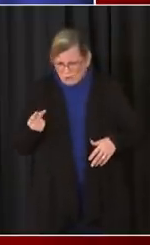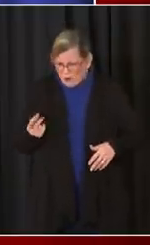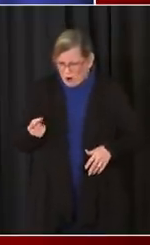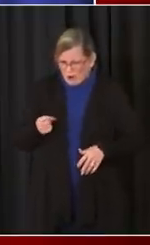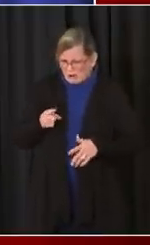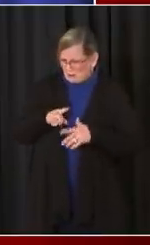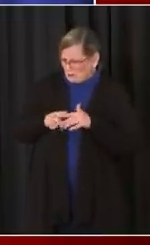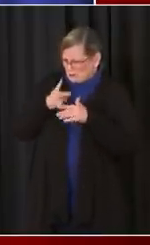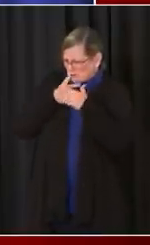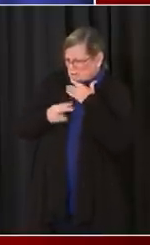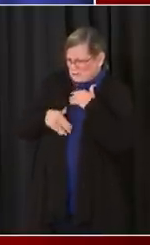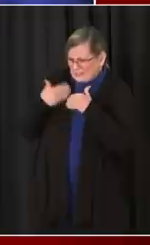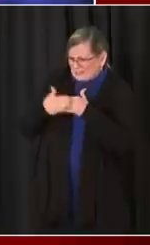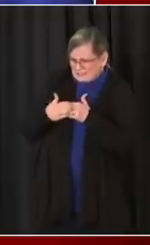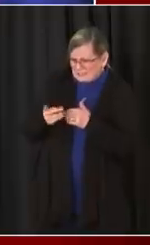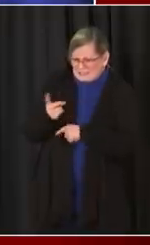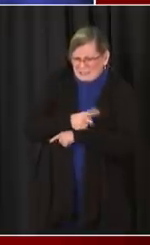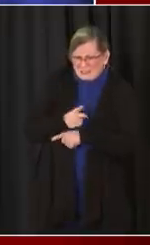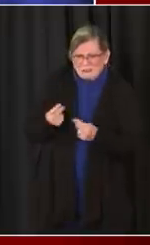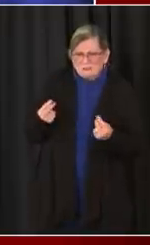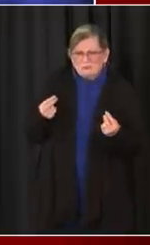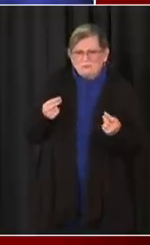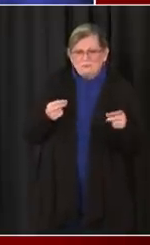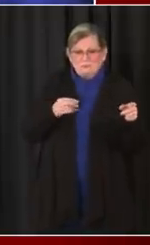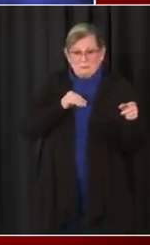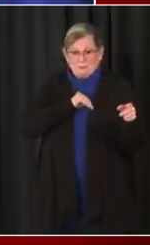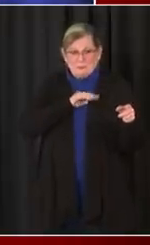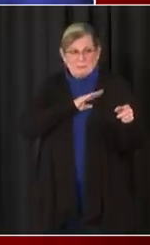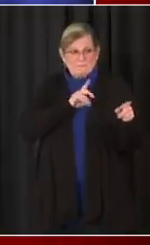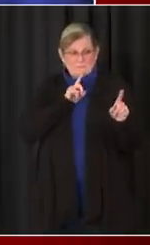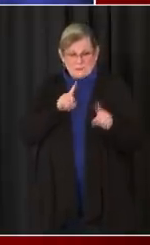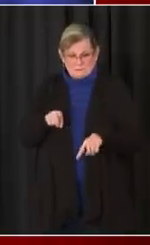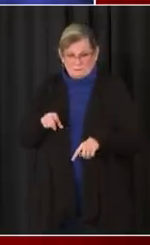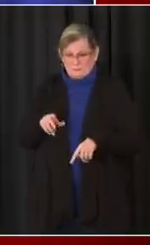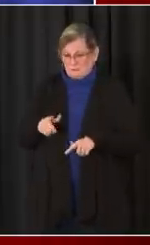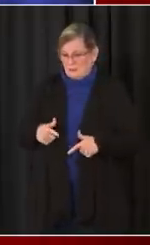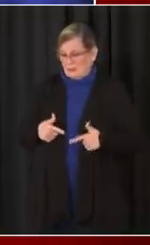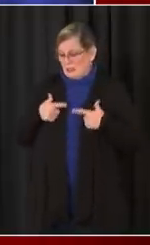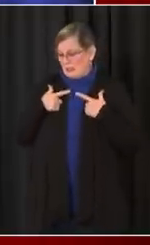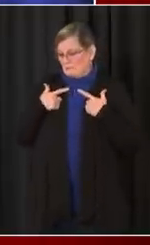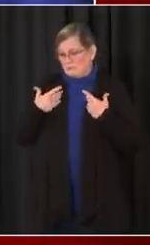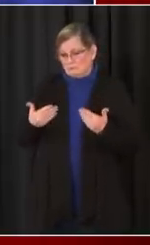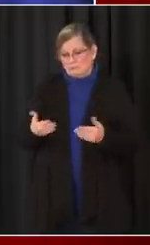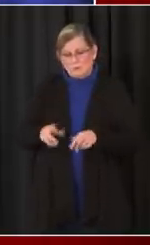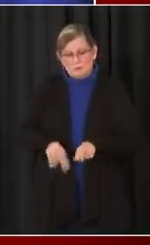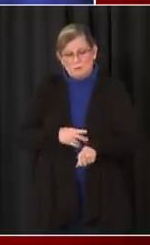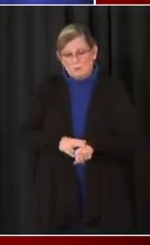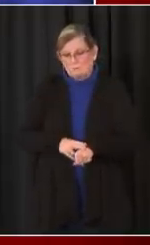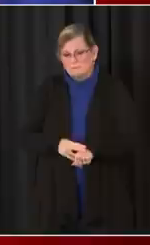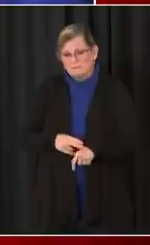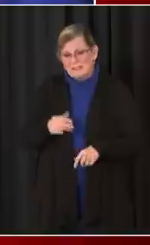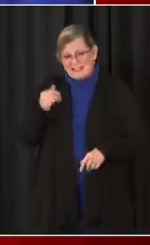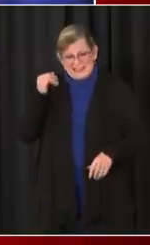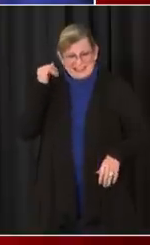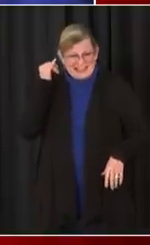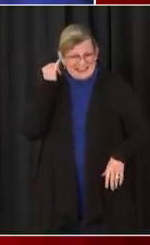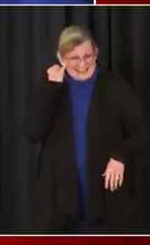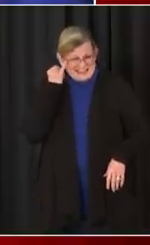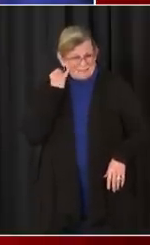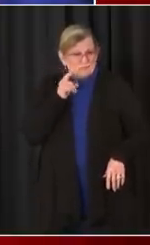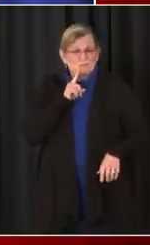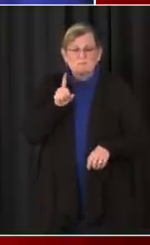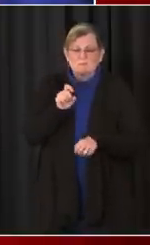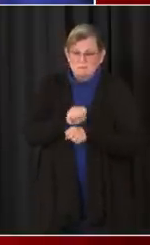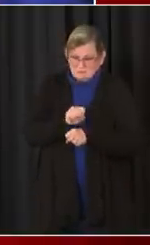you foresee in the coming days? I think DC residents should go about living their lives. And if there